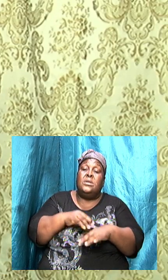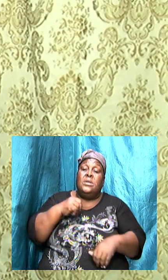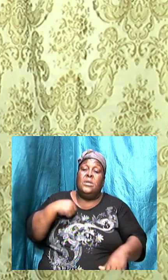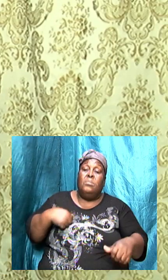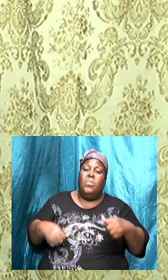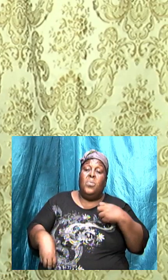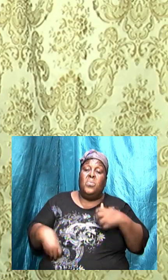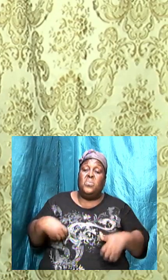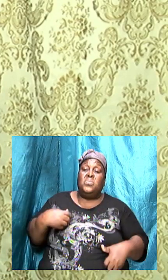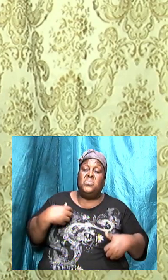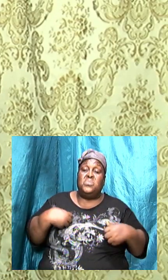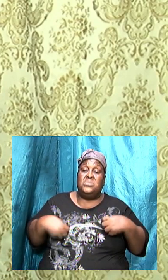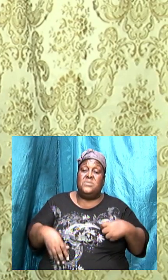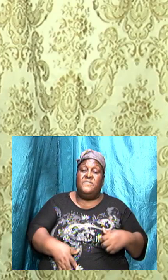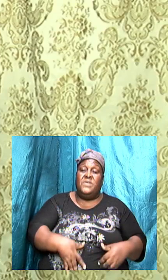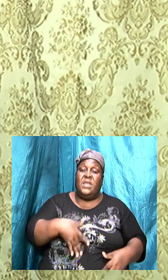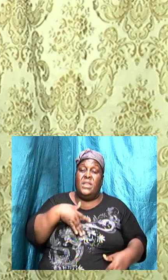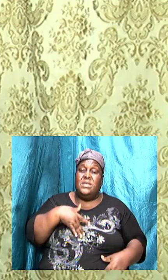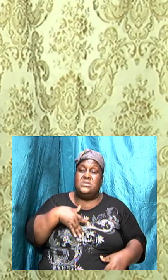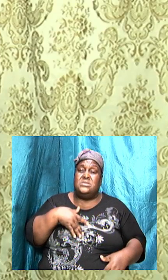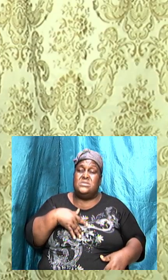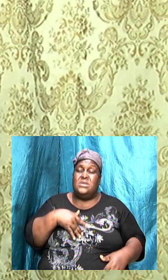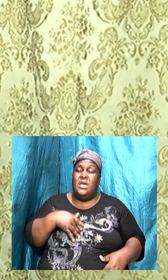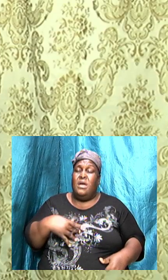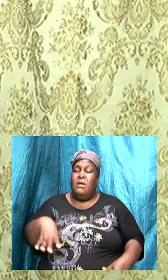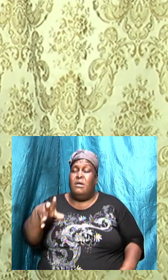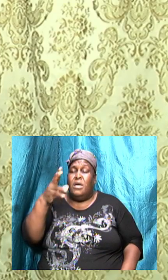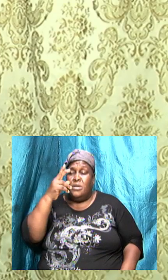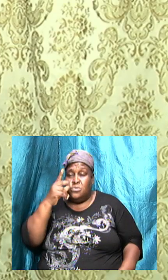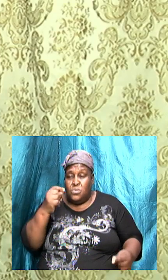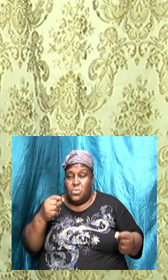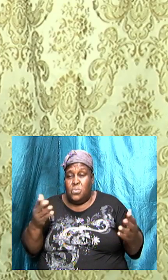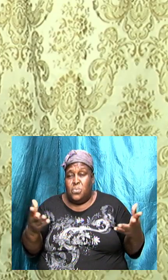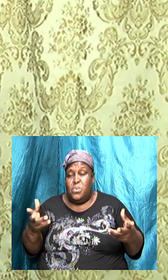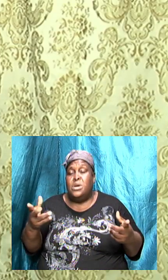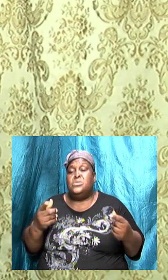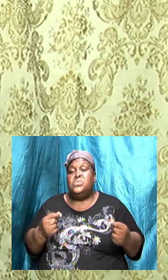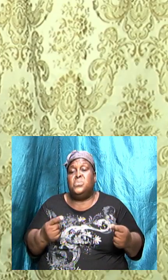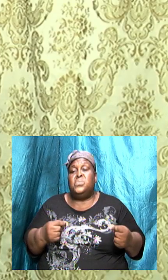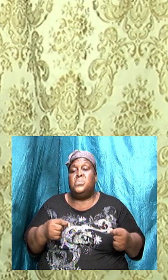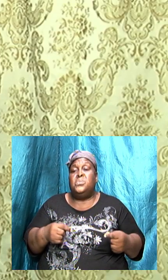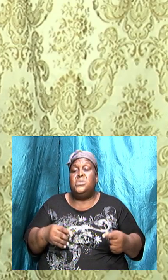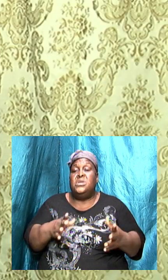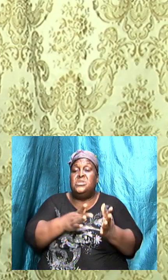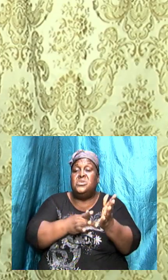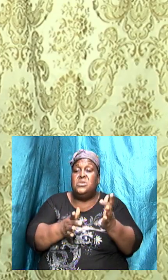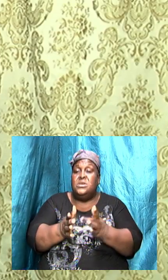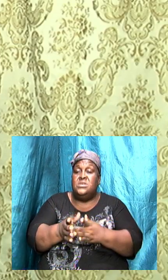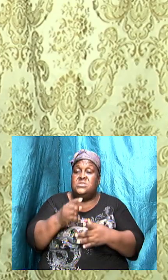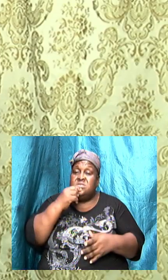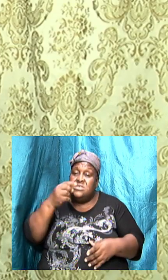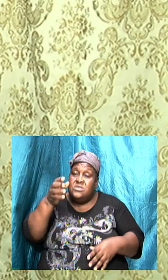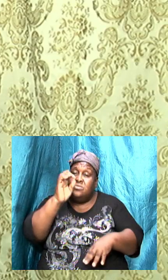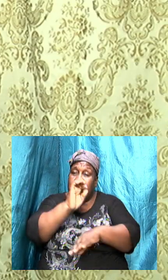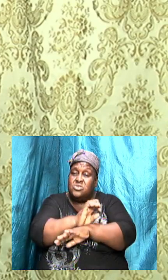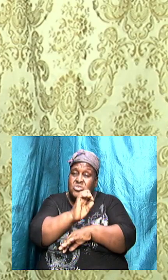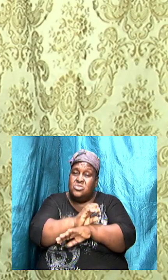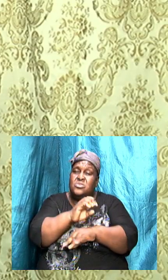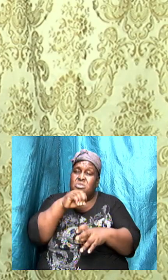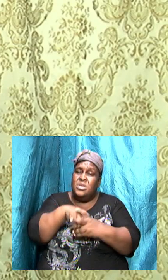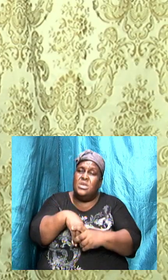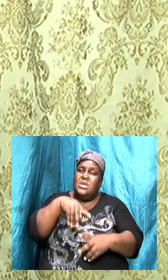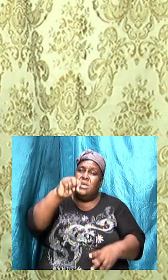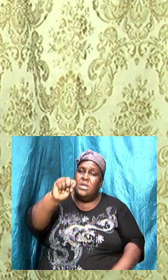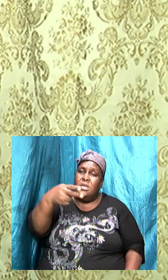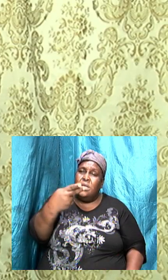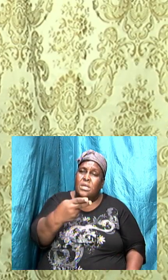do. And he said to the church at Thyatira, which is in this